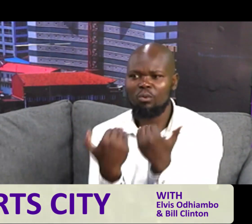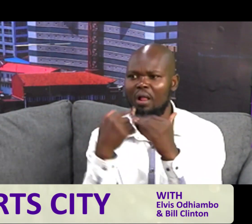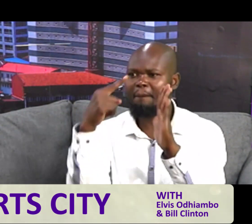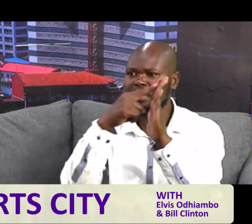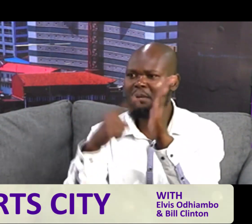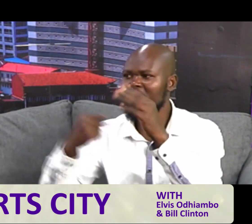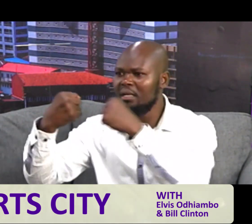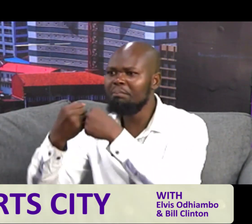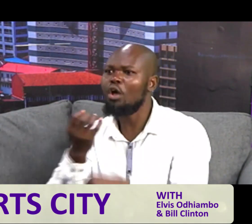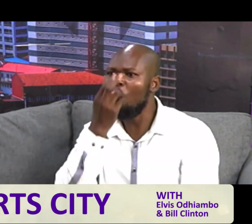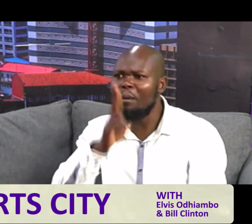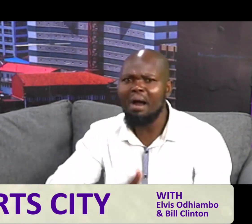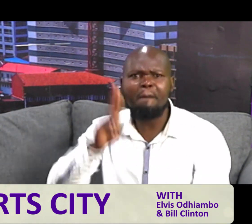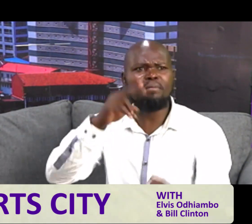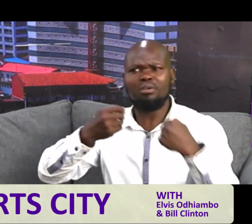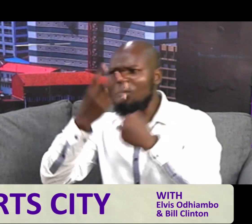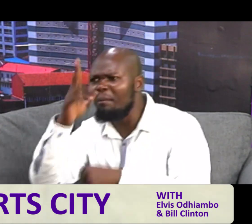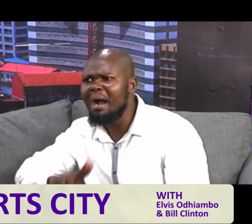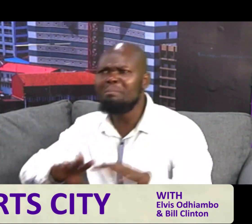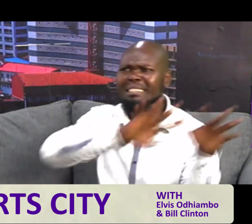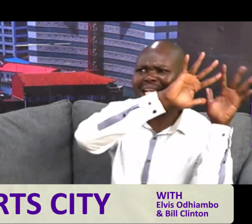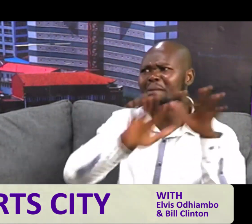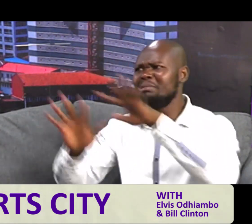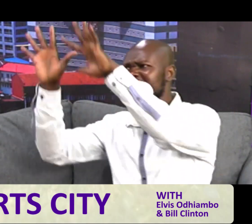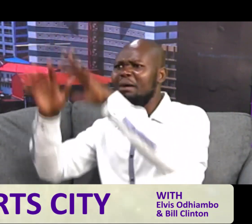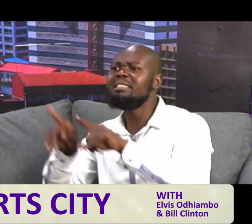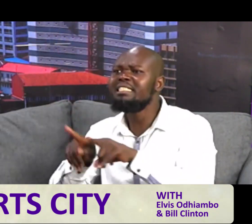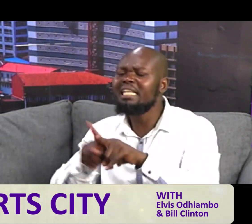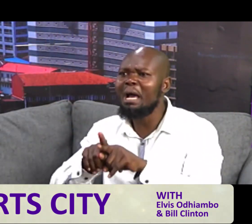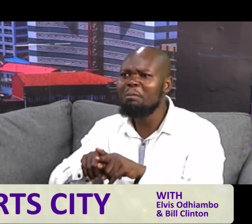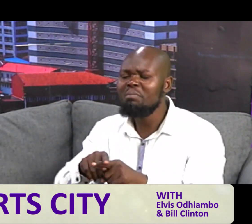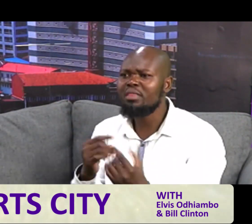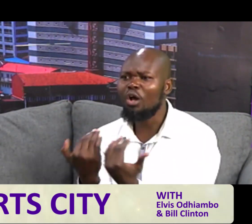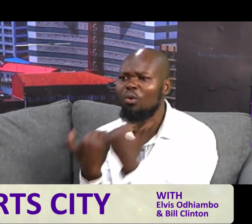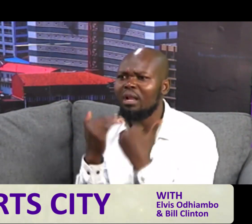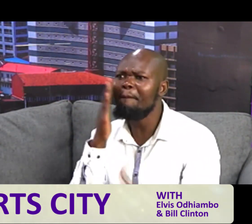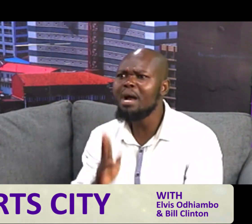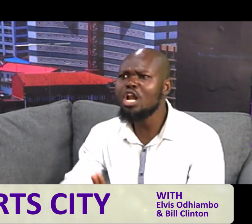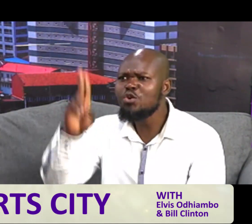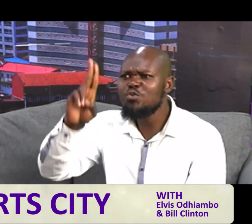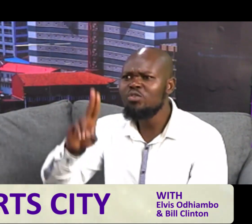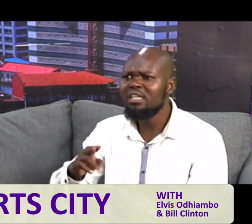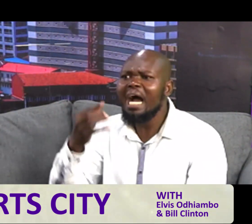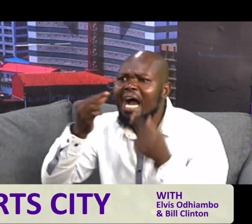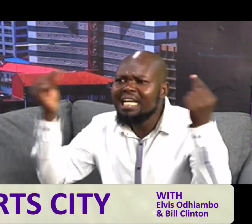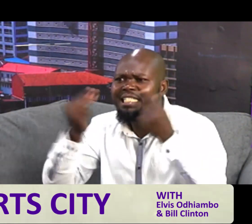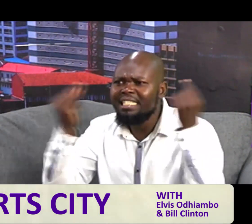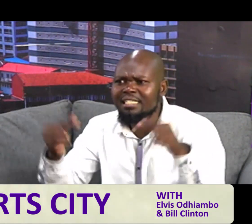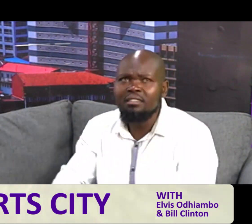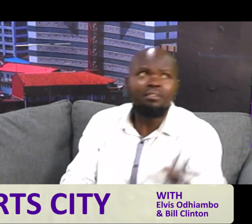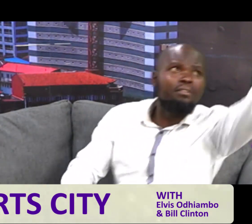they really scored. They scored using the side wings. So,